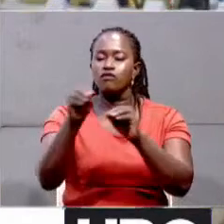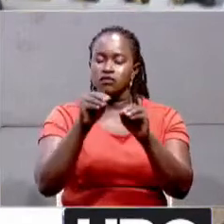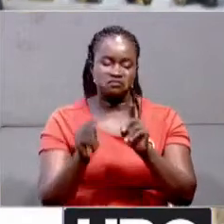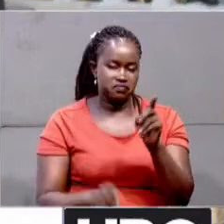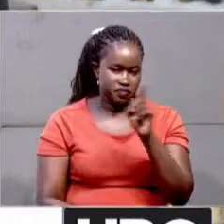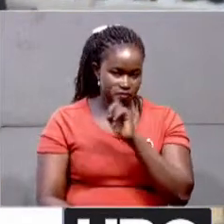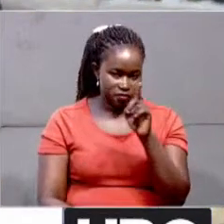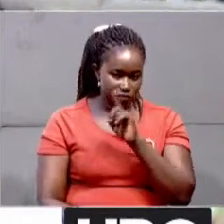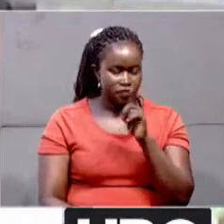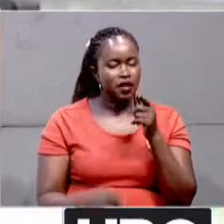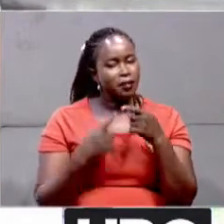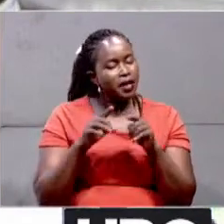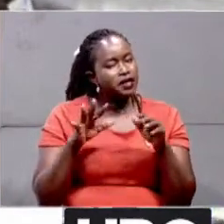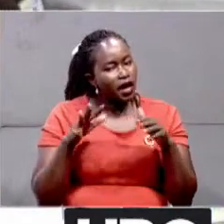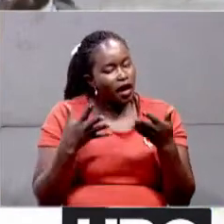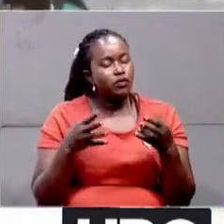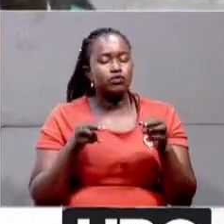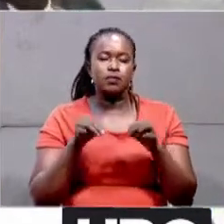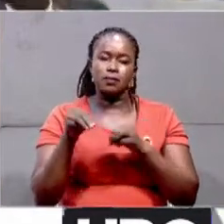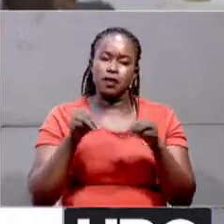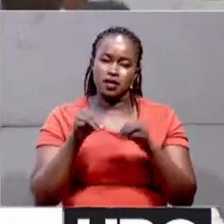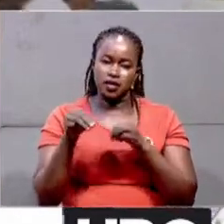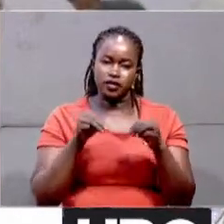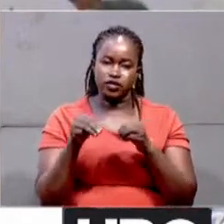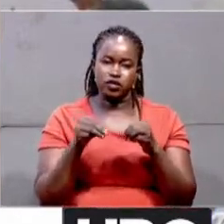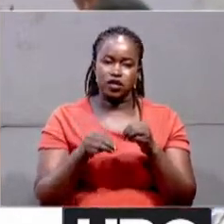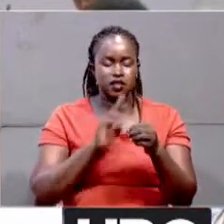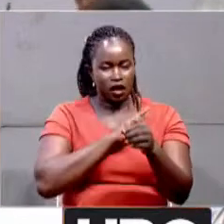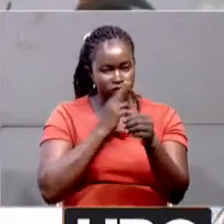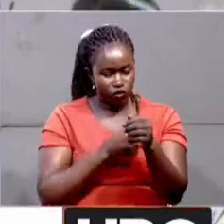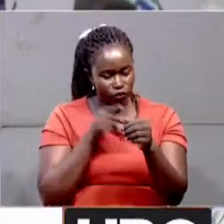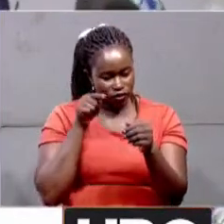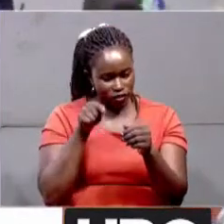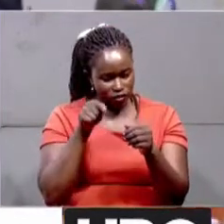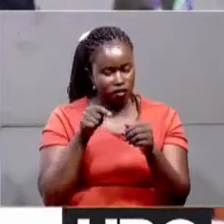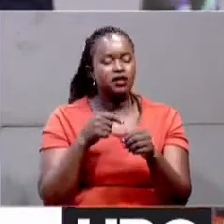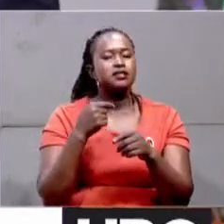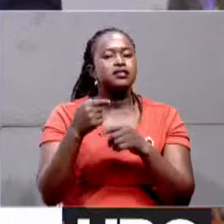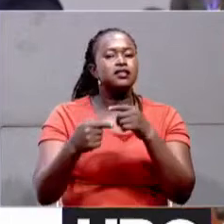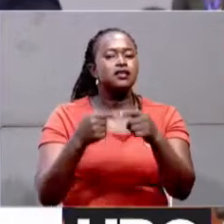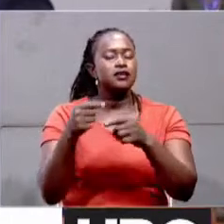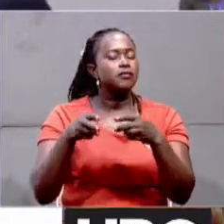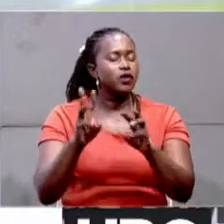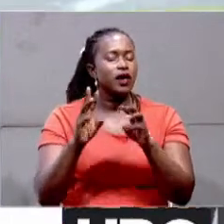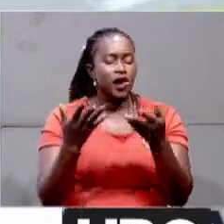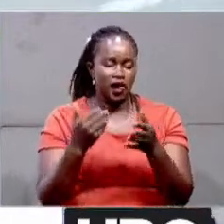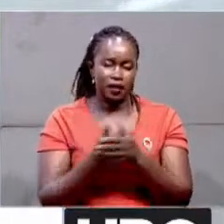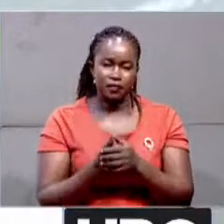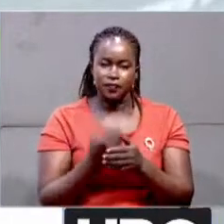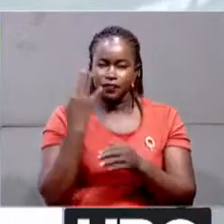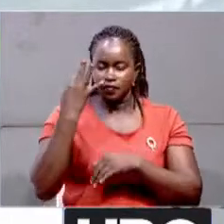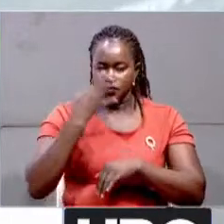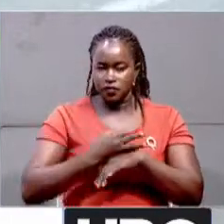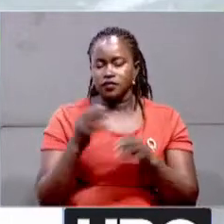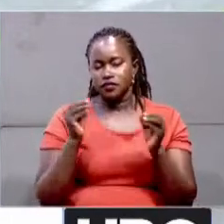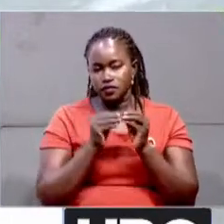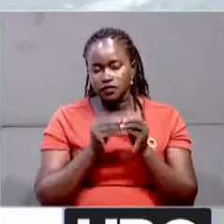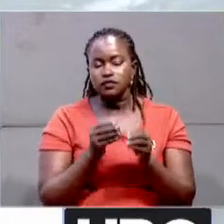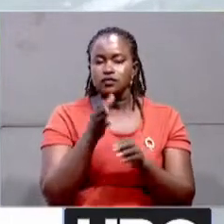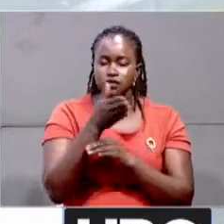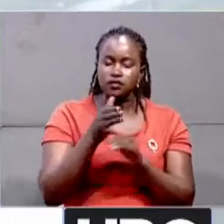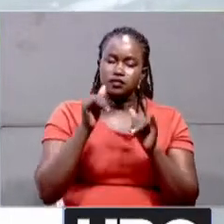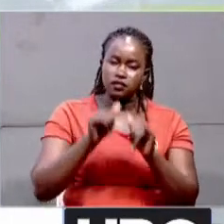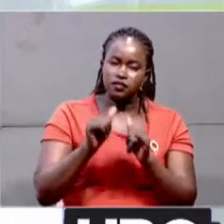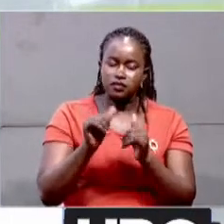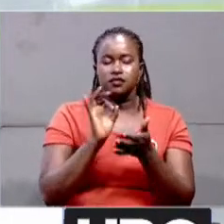how do we manage that common resource sustainably. The three-day meeting attracted ministers,